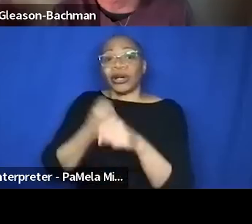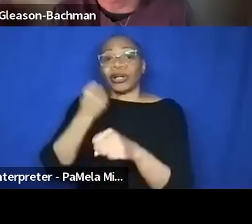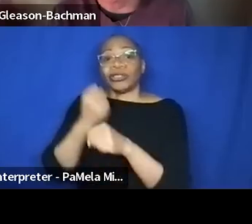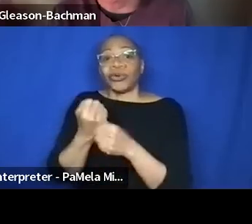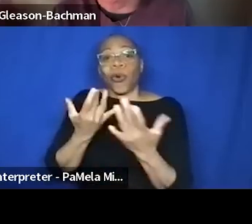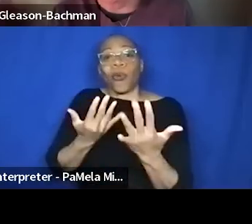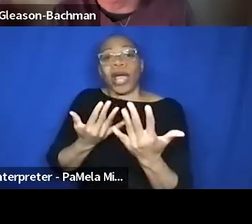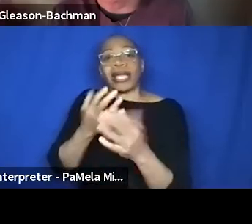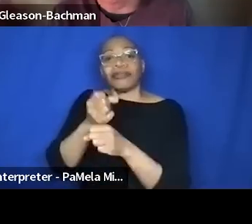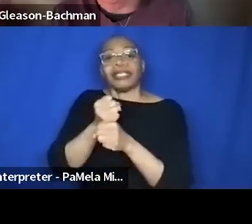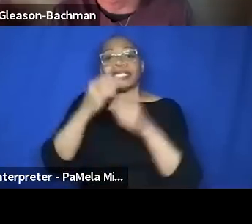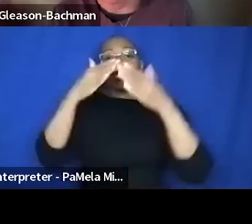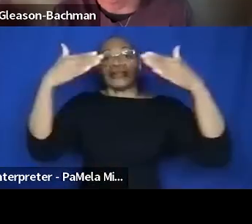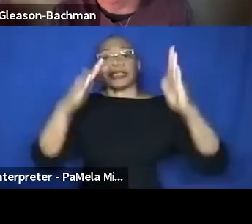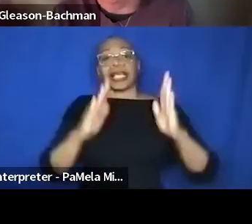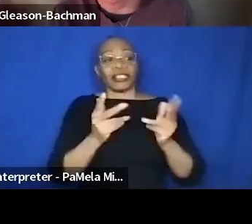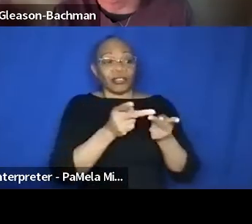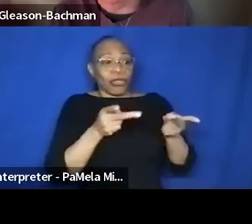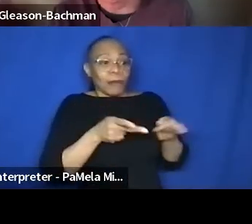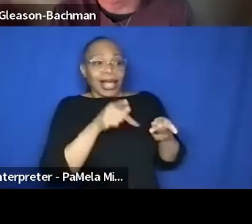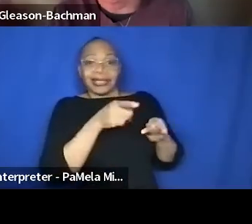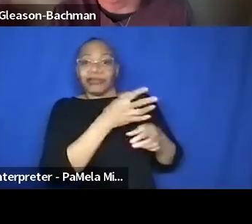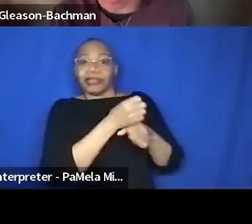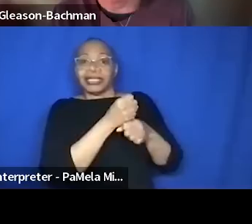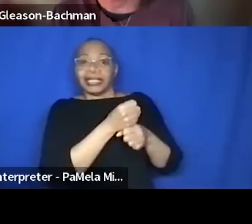lost their funding closed down. So now they're all back on the streets.